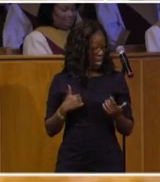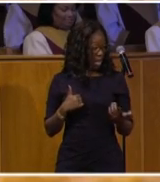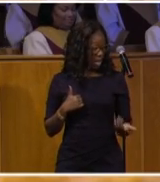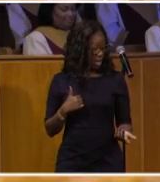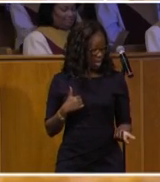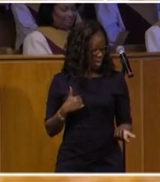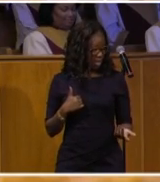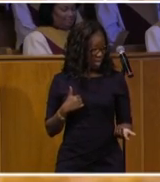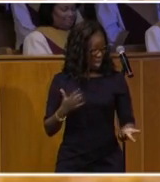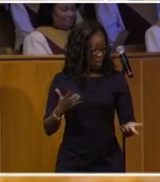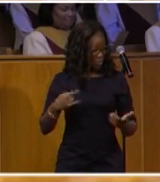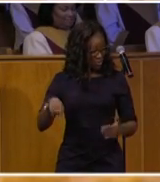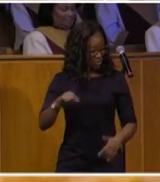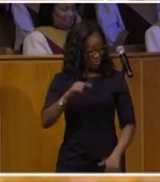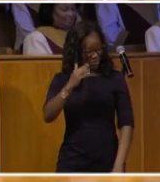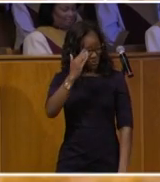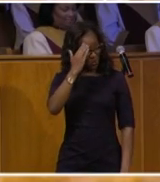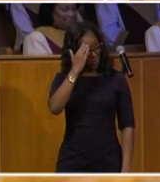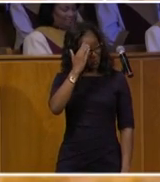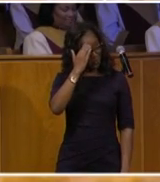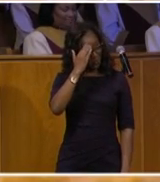I want you to know